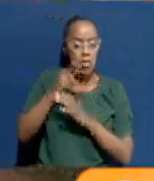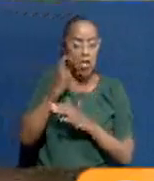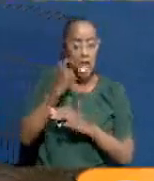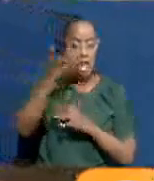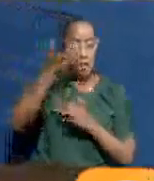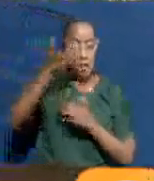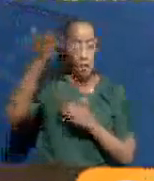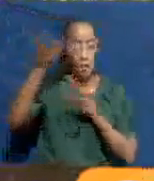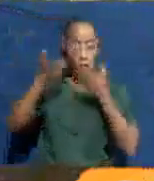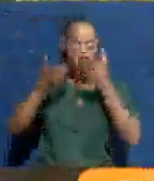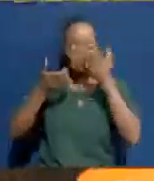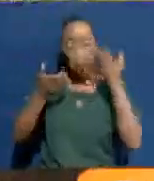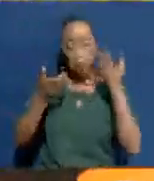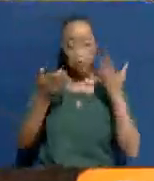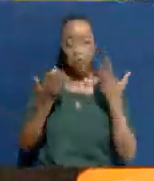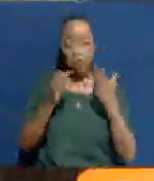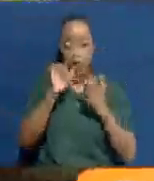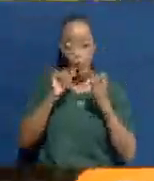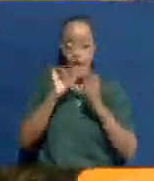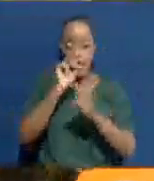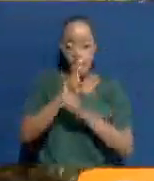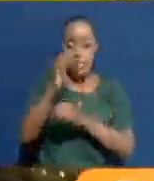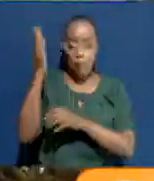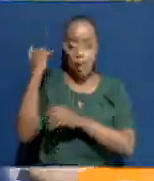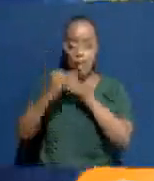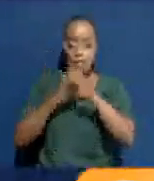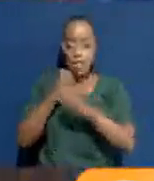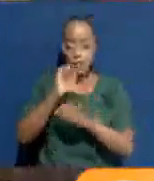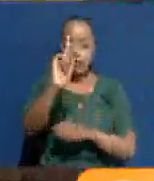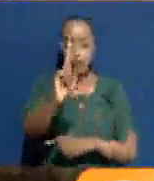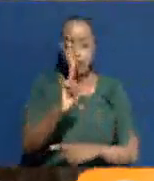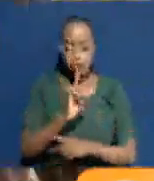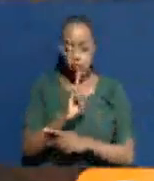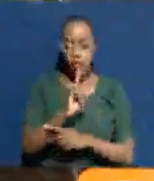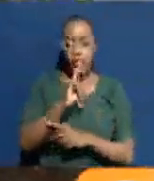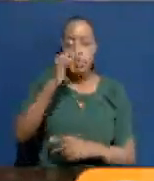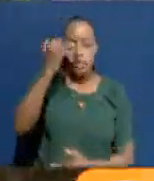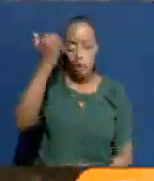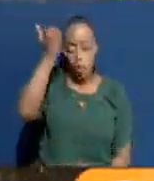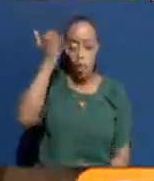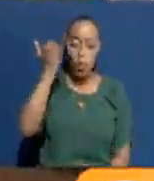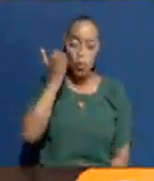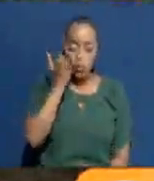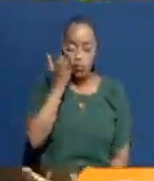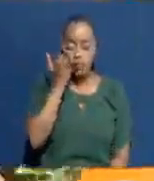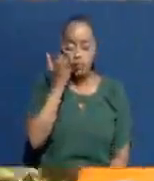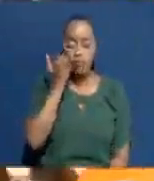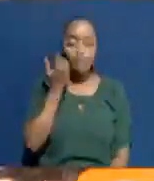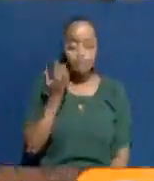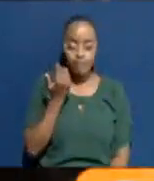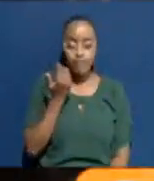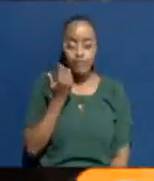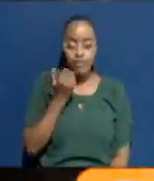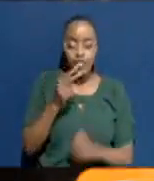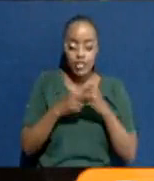out the minor's eyes in December last year. Appearing before senior resident magistrate Christine Ogweno,